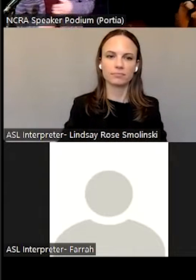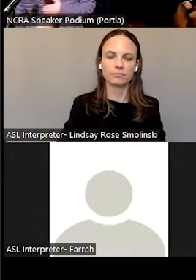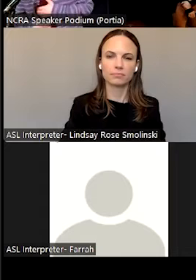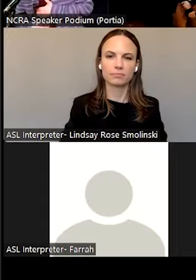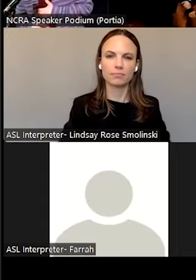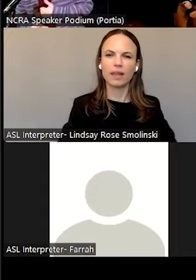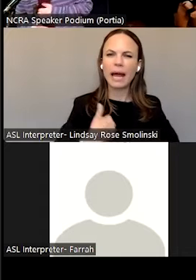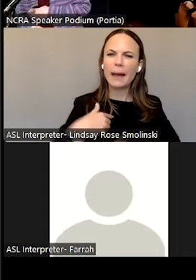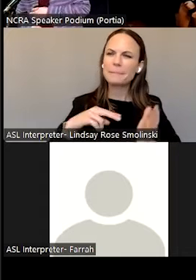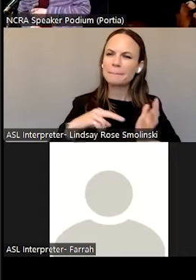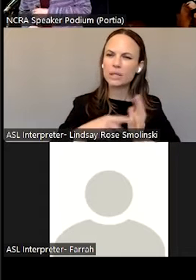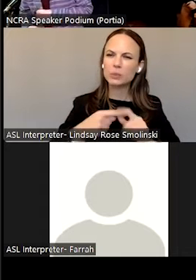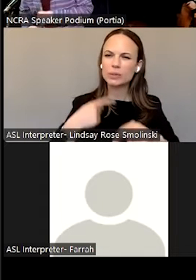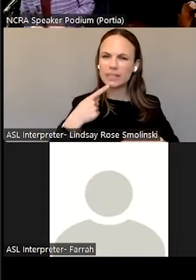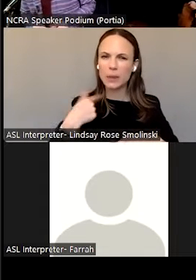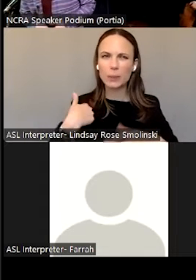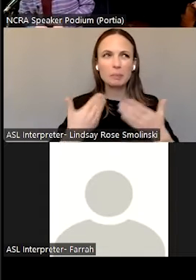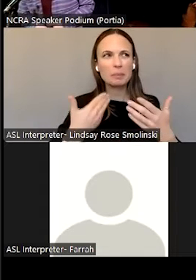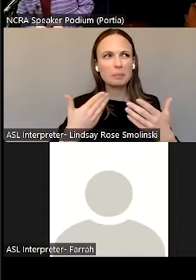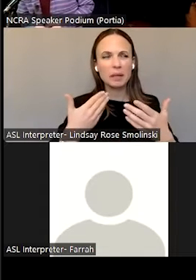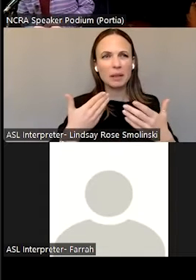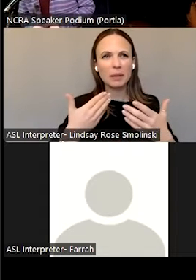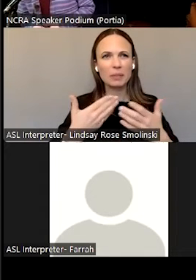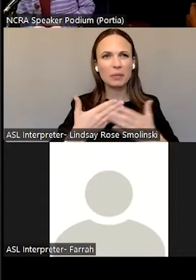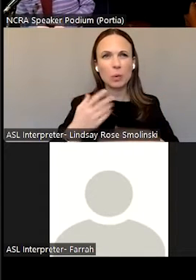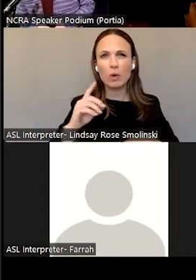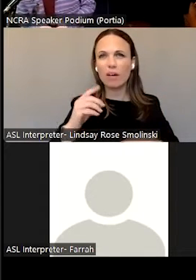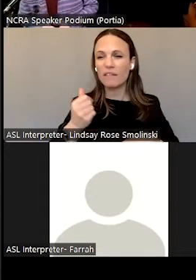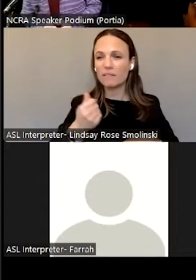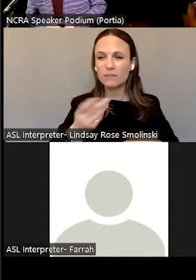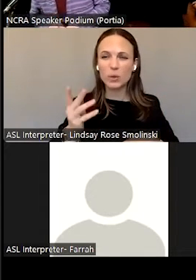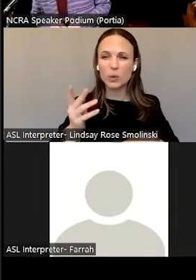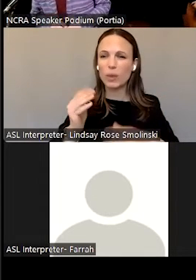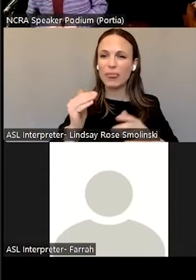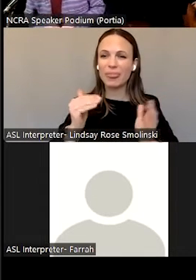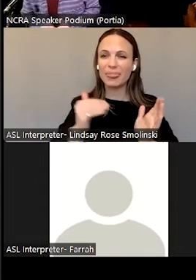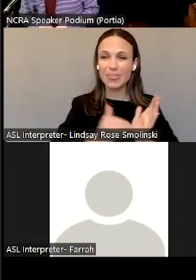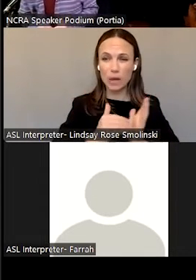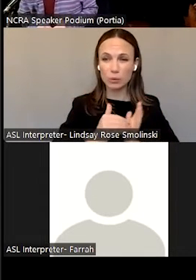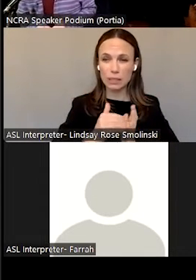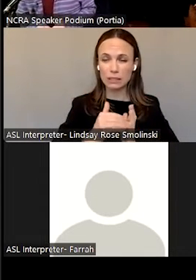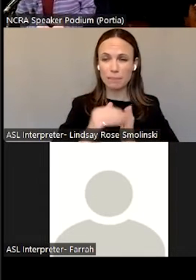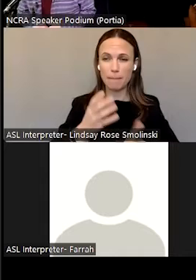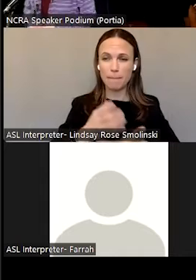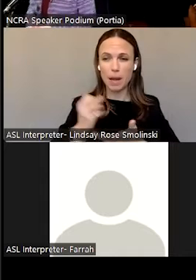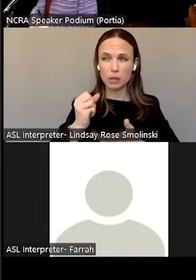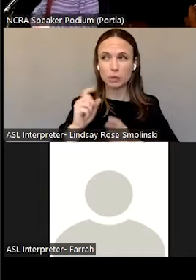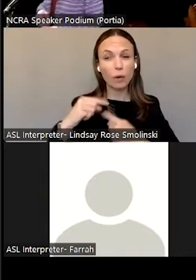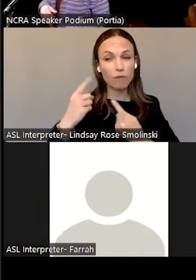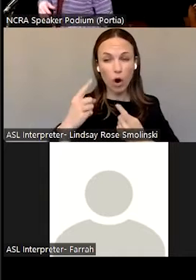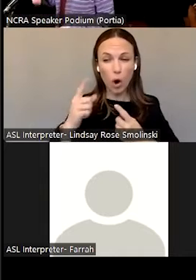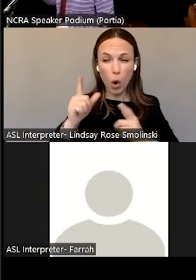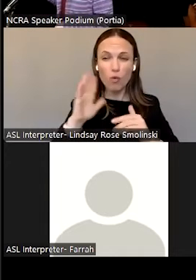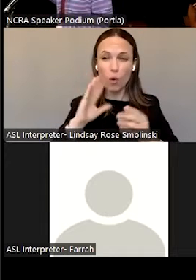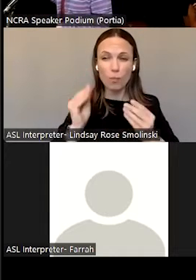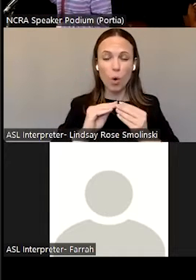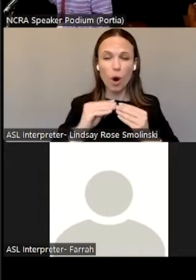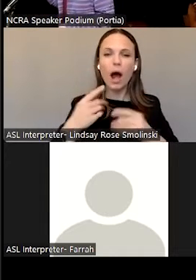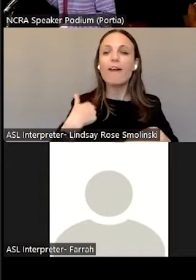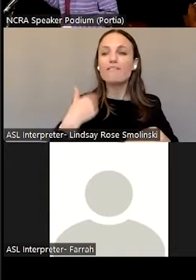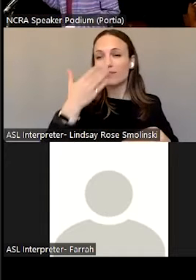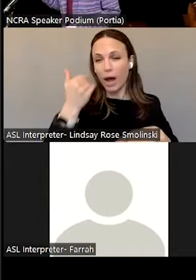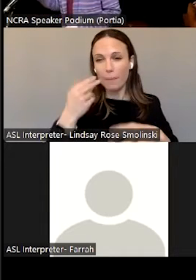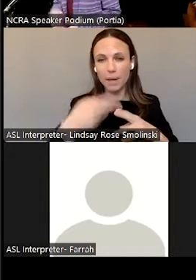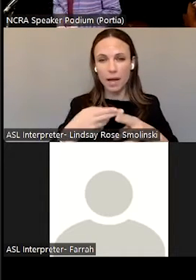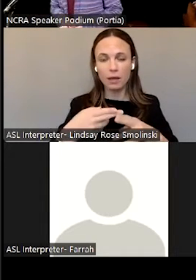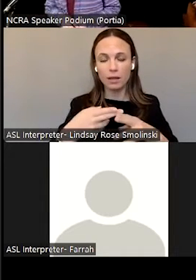I meant to say we've probably gone through just a few thousand bottles so far, and hopefully more. And what I didn't cover was we also